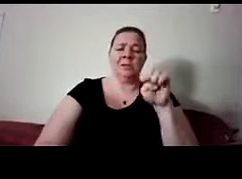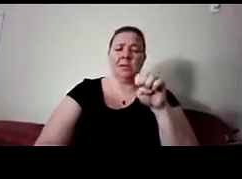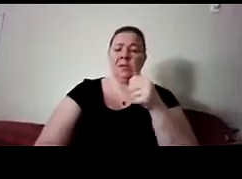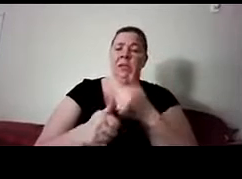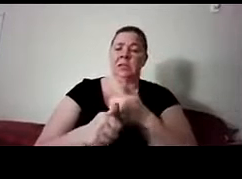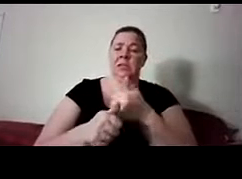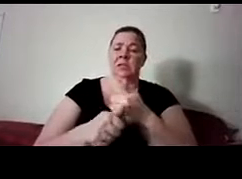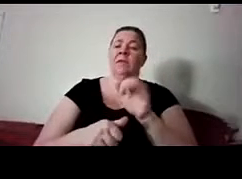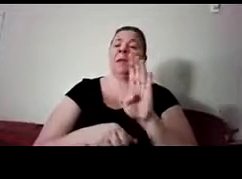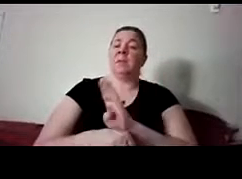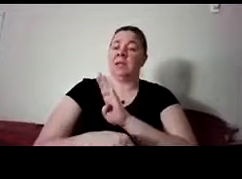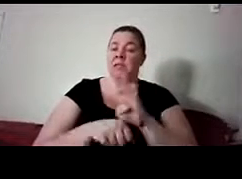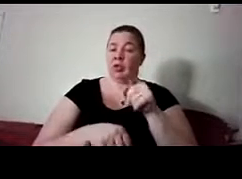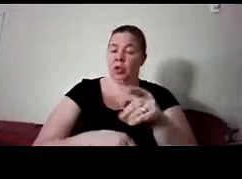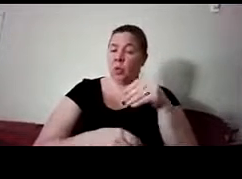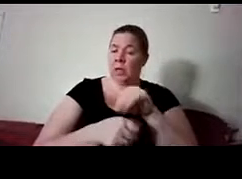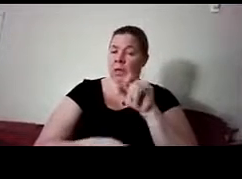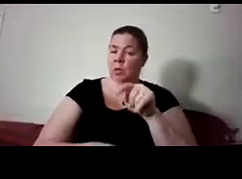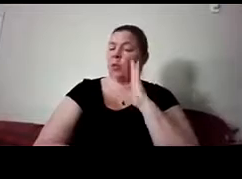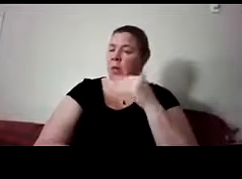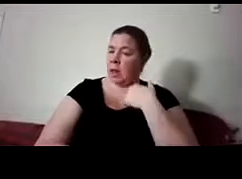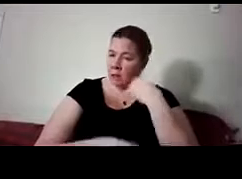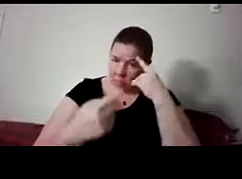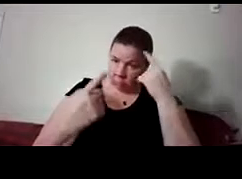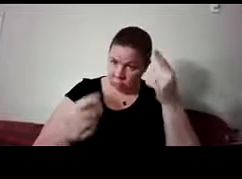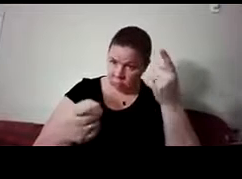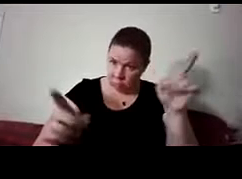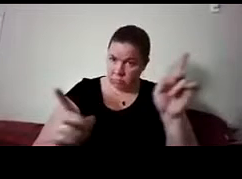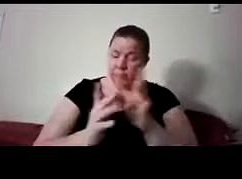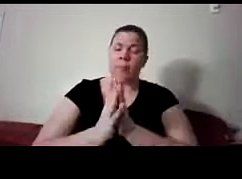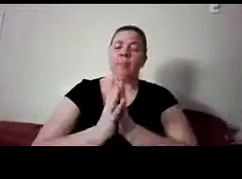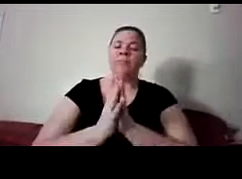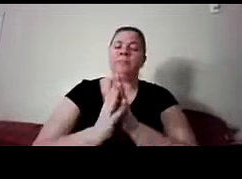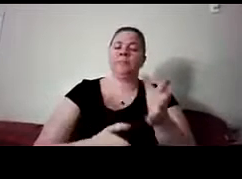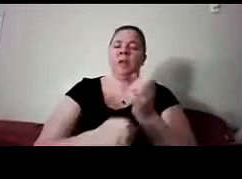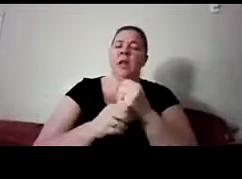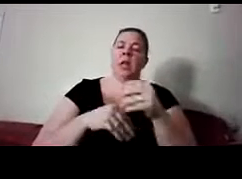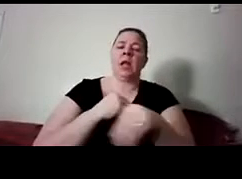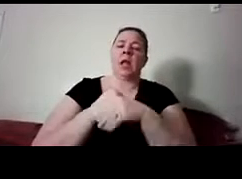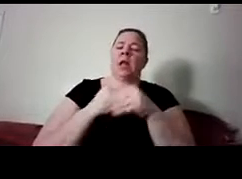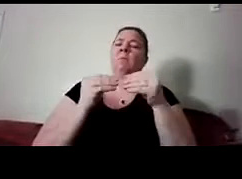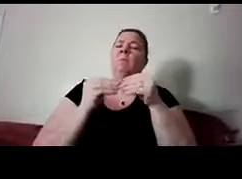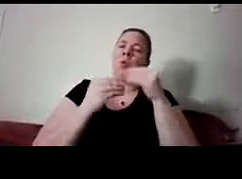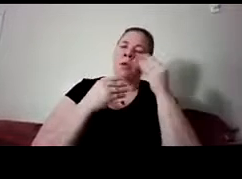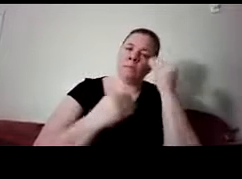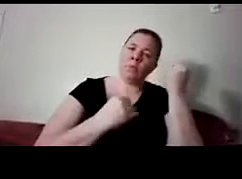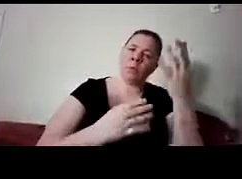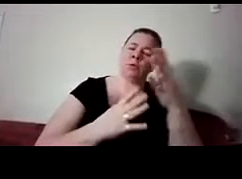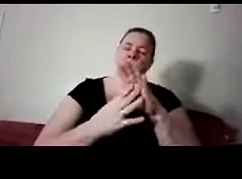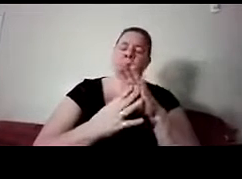business, and you are in it, you will be successful. So Mr. Emmanuel is just trying to get extra, right? And I always